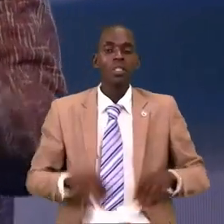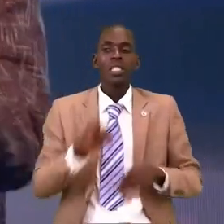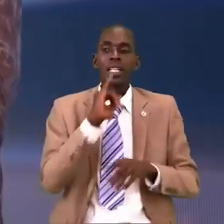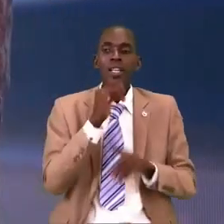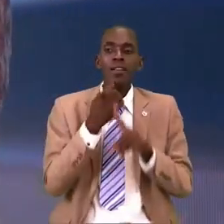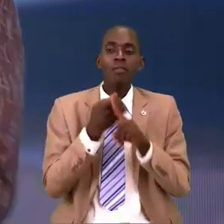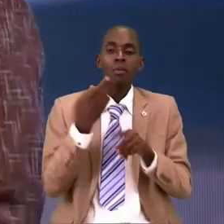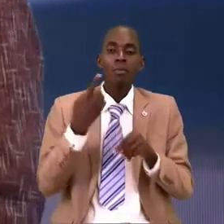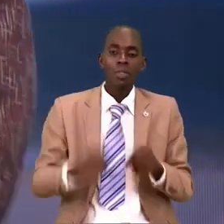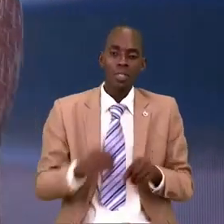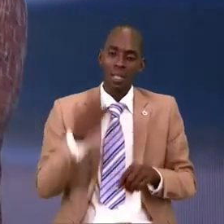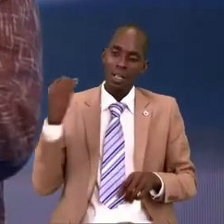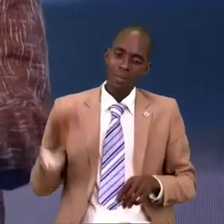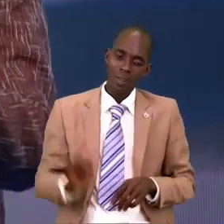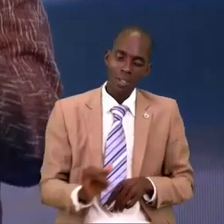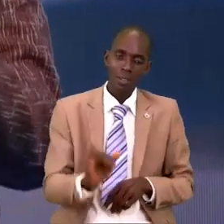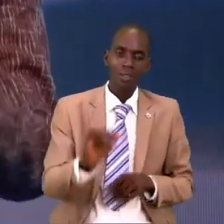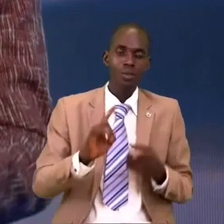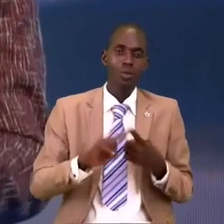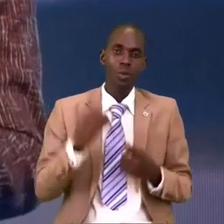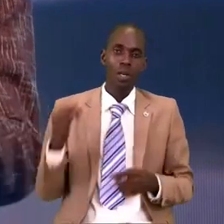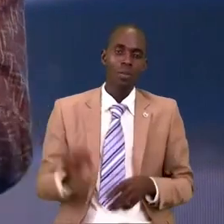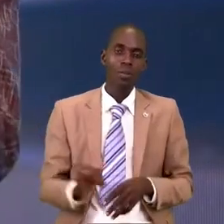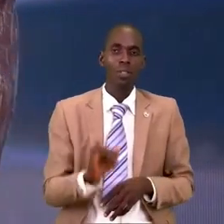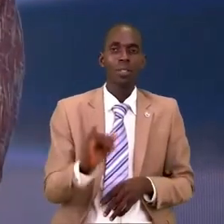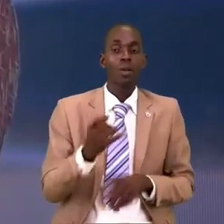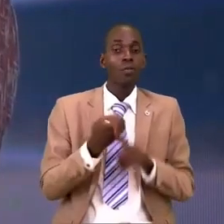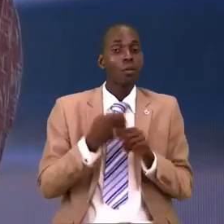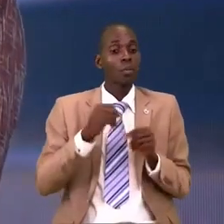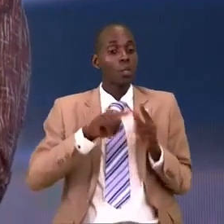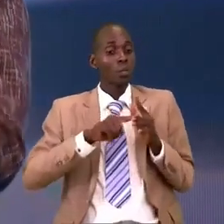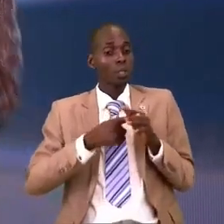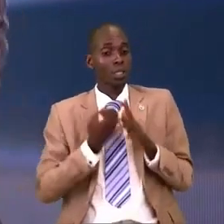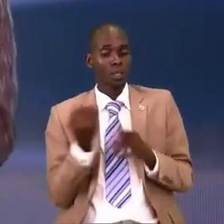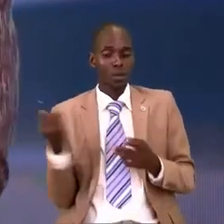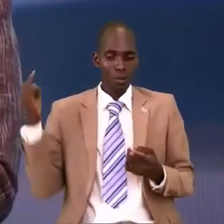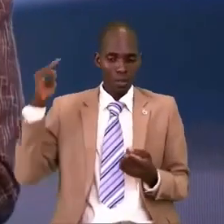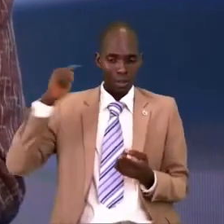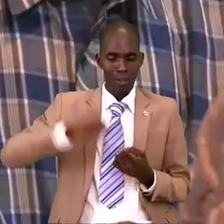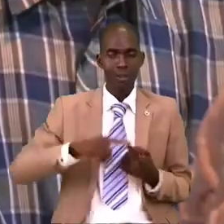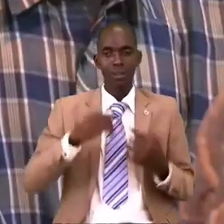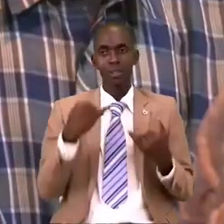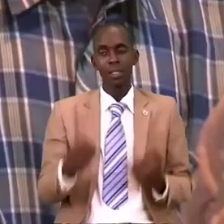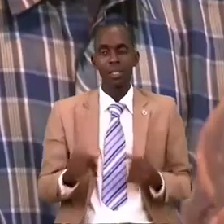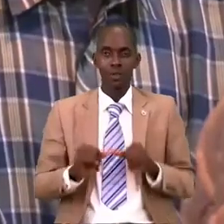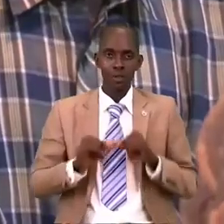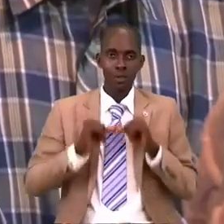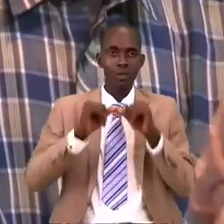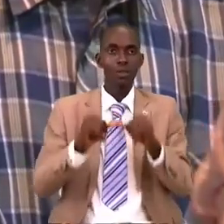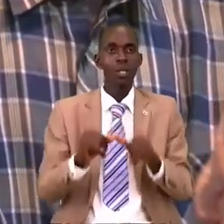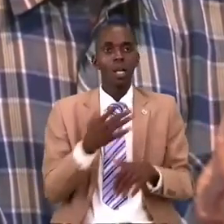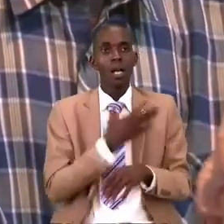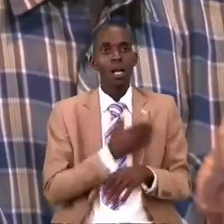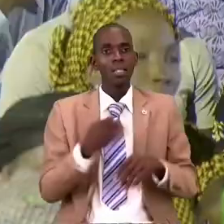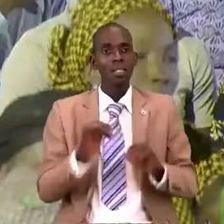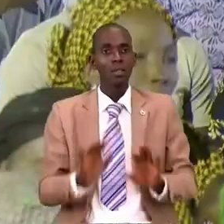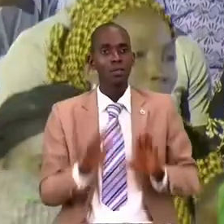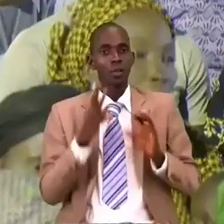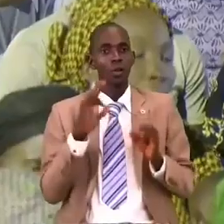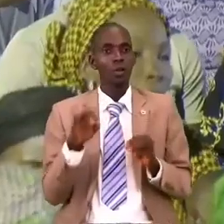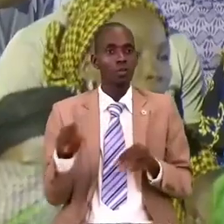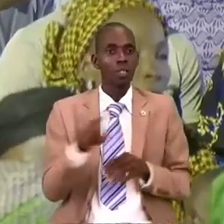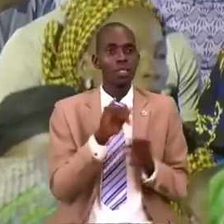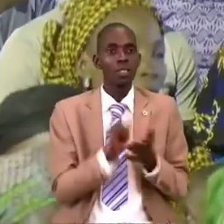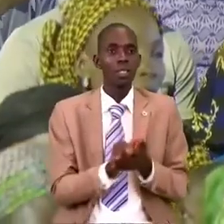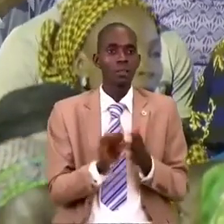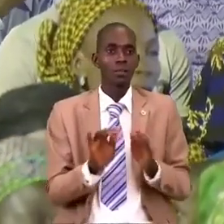his righteousness unto children's children. He'll save you. He'll save your children.